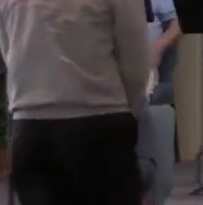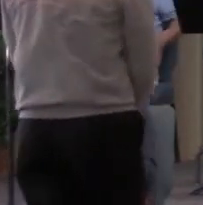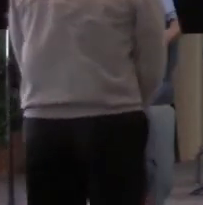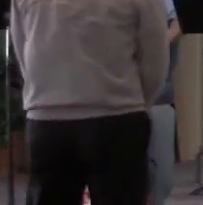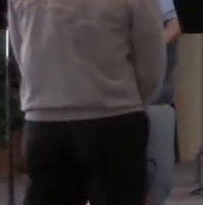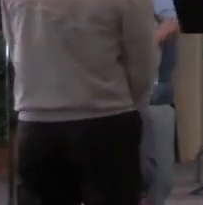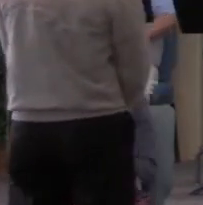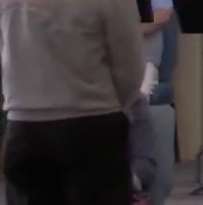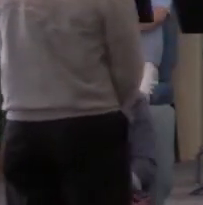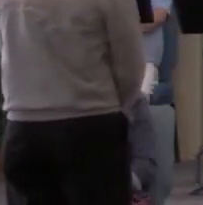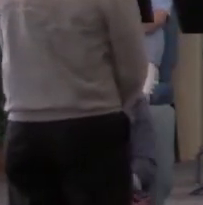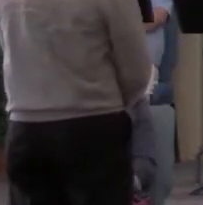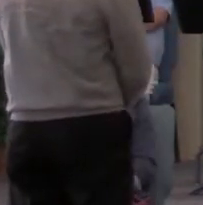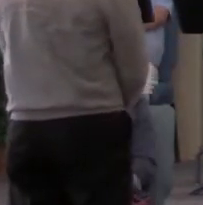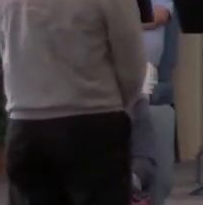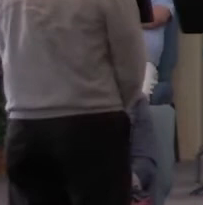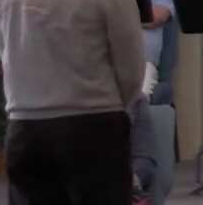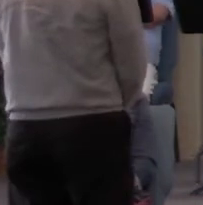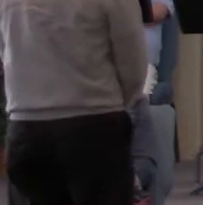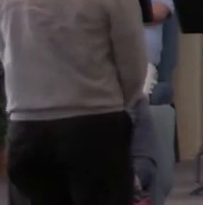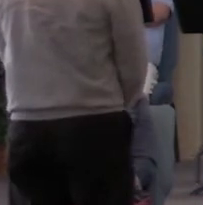and yet it signifies so much.